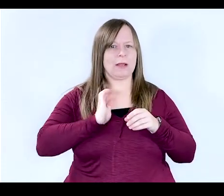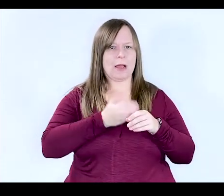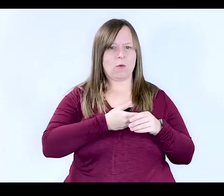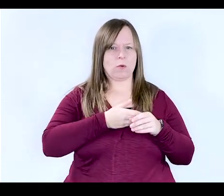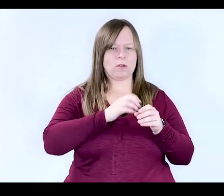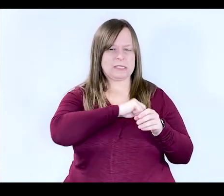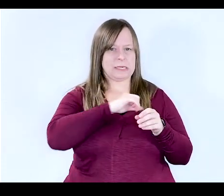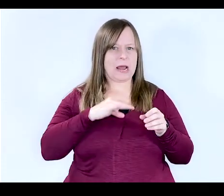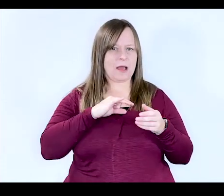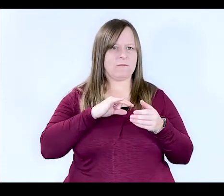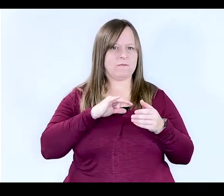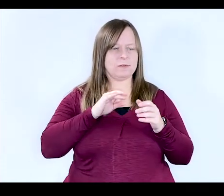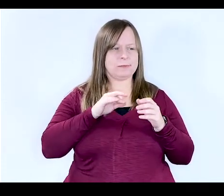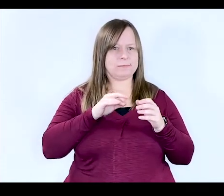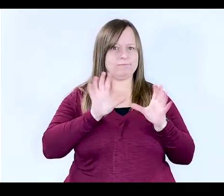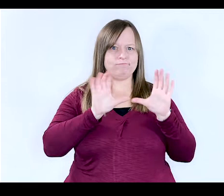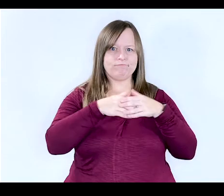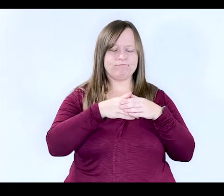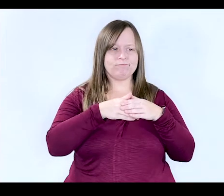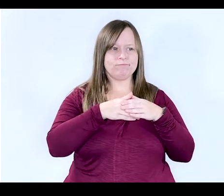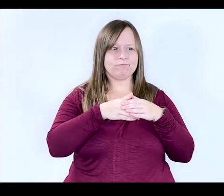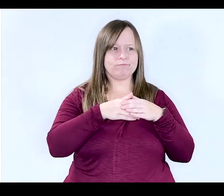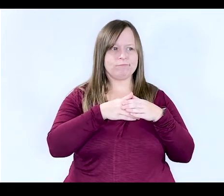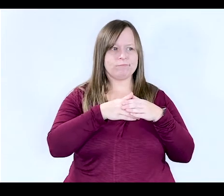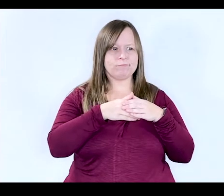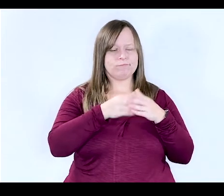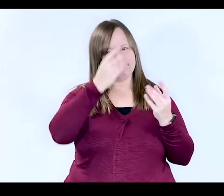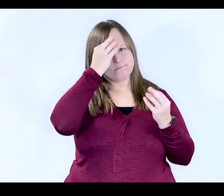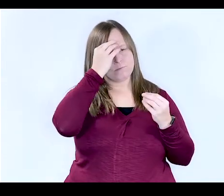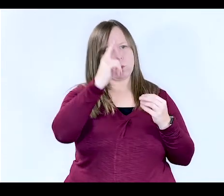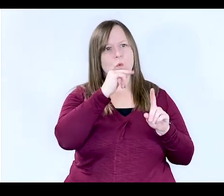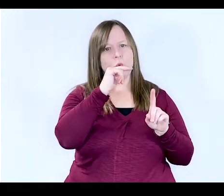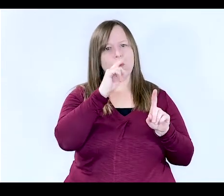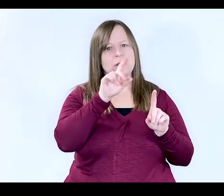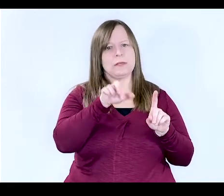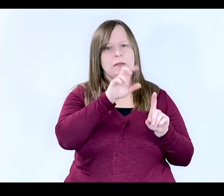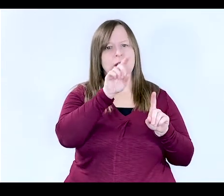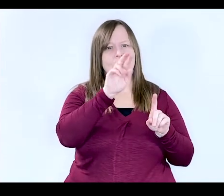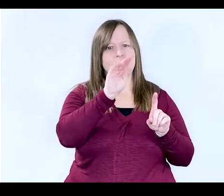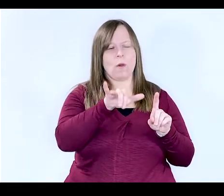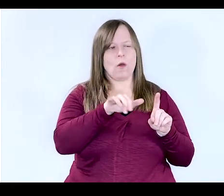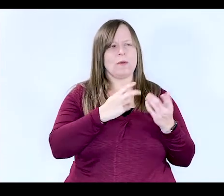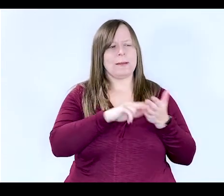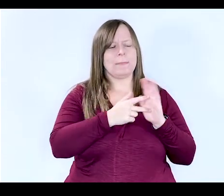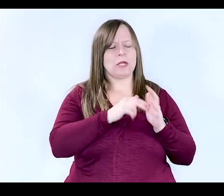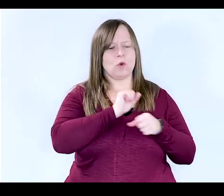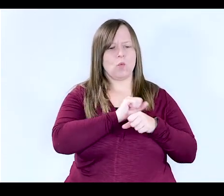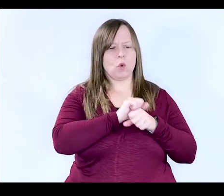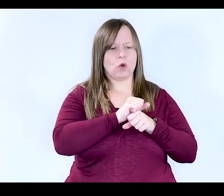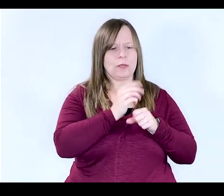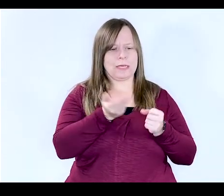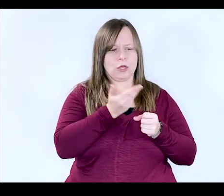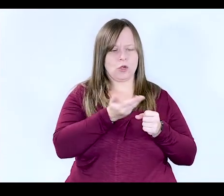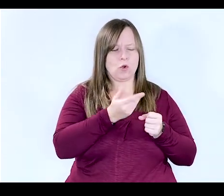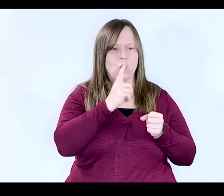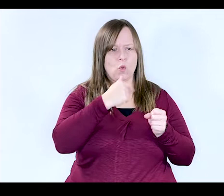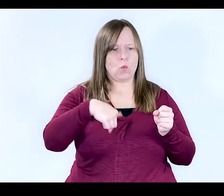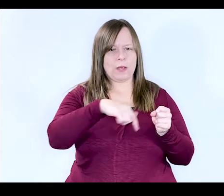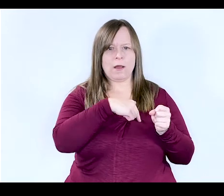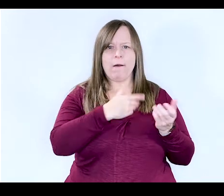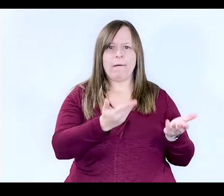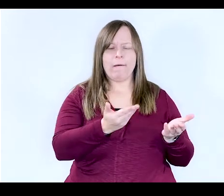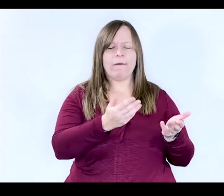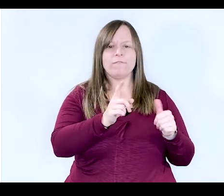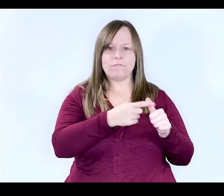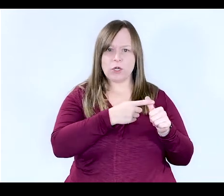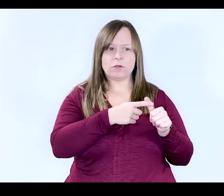internally, and reflecting on who DRNY is and what it means to work here and who we are. So